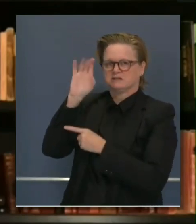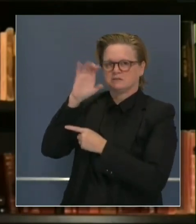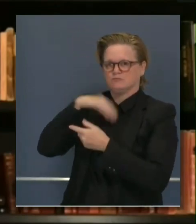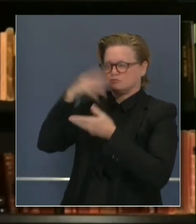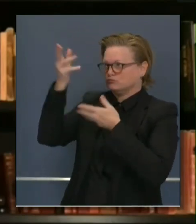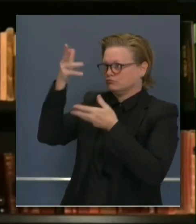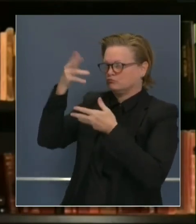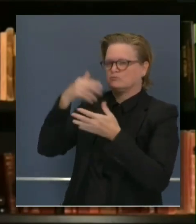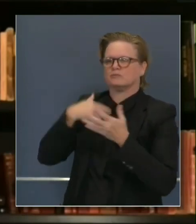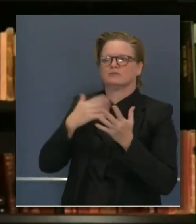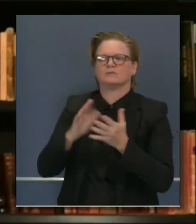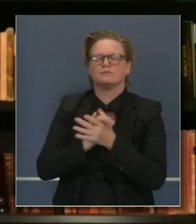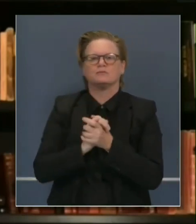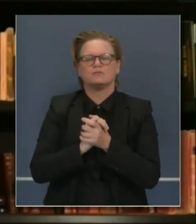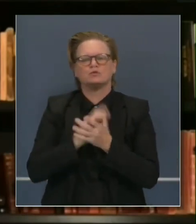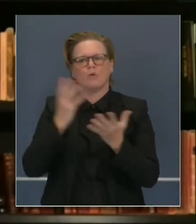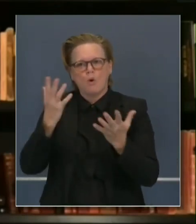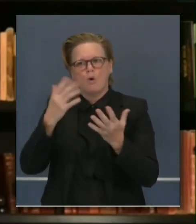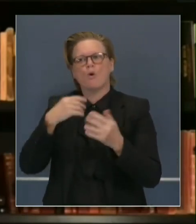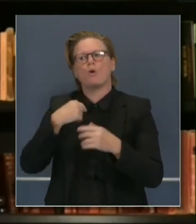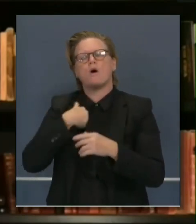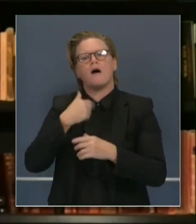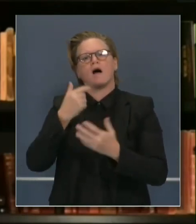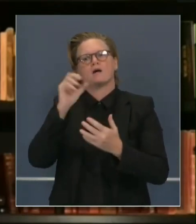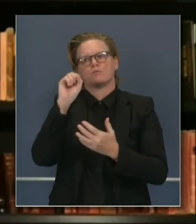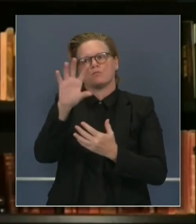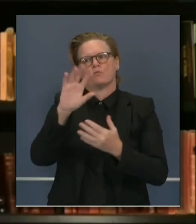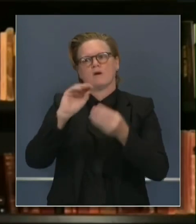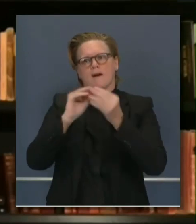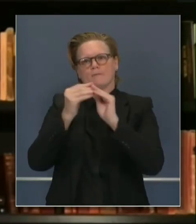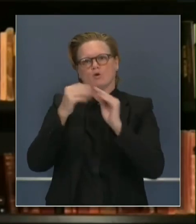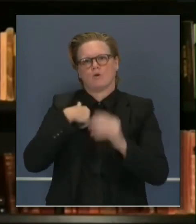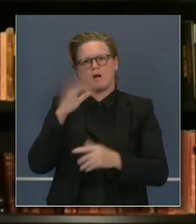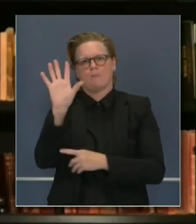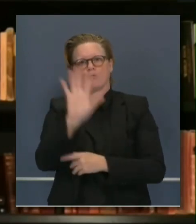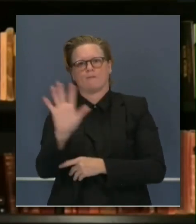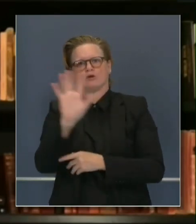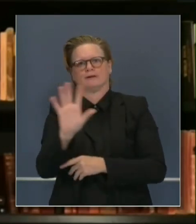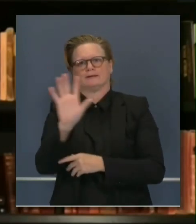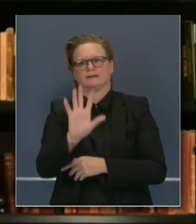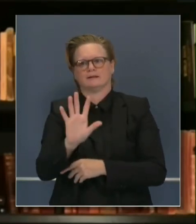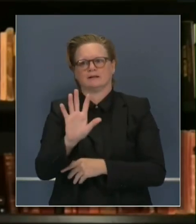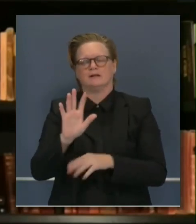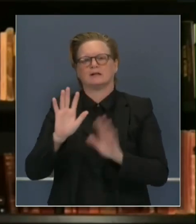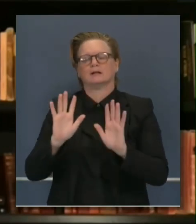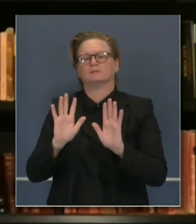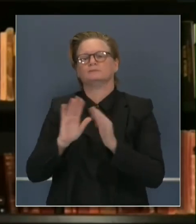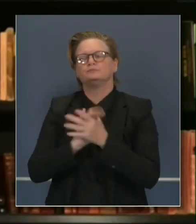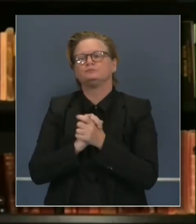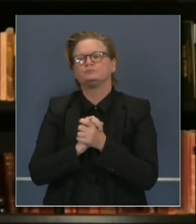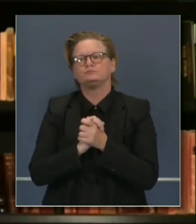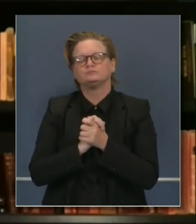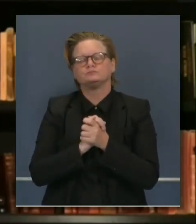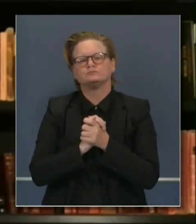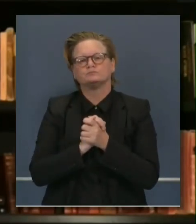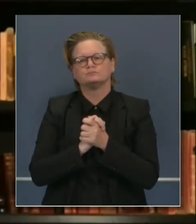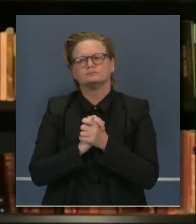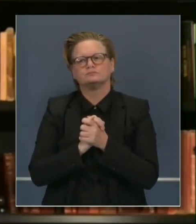numbers, approximate dates for our planning purposes. However, that said, I have absolute confidence